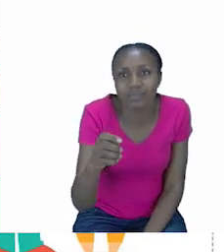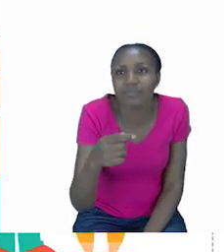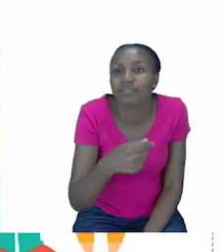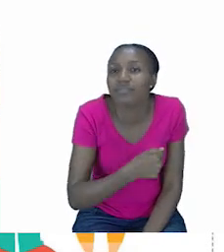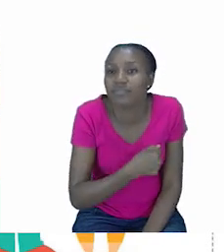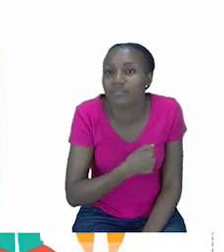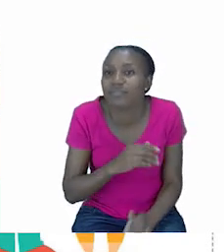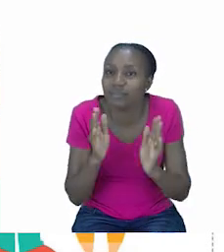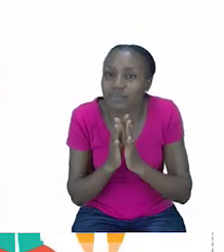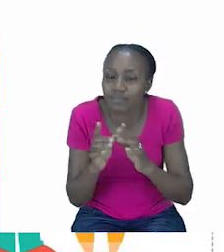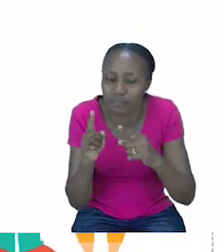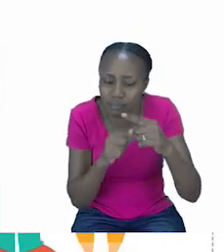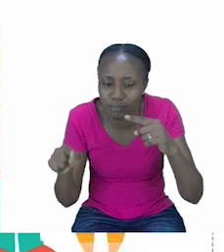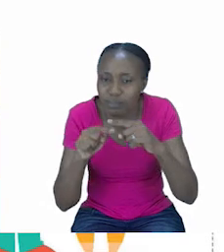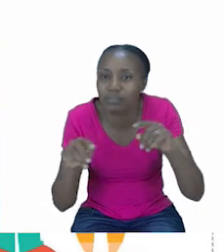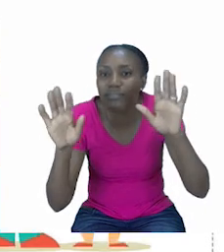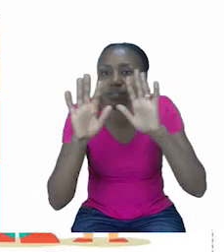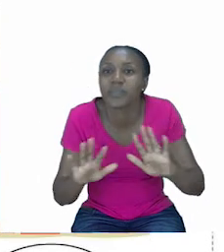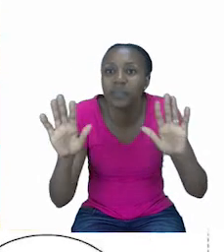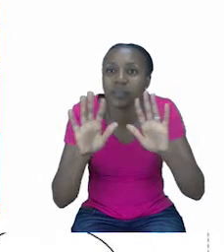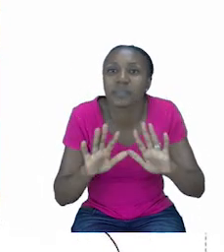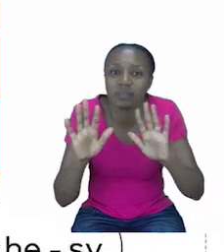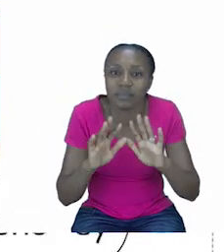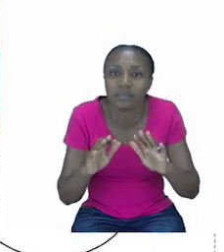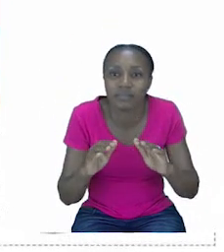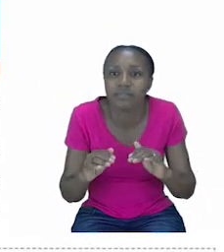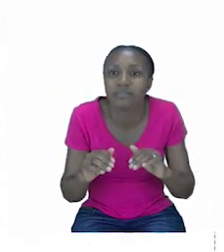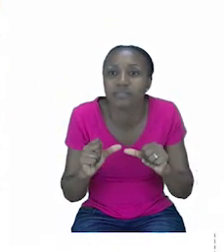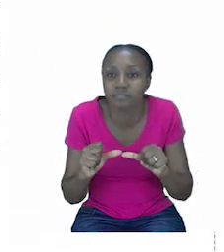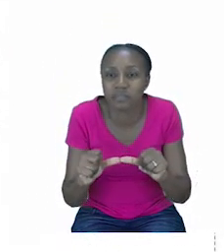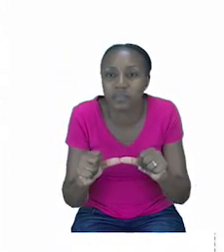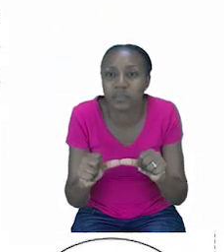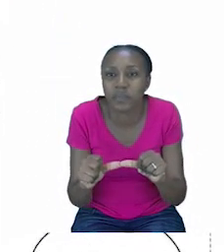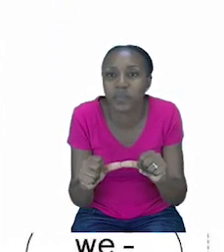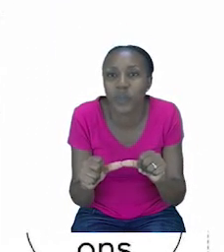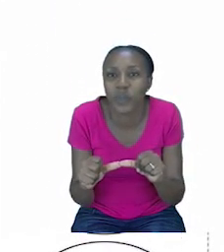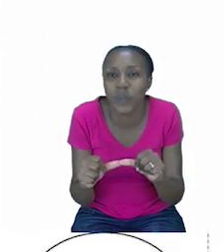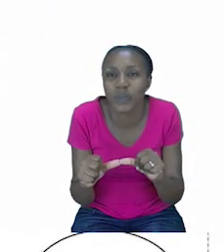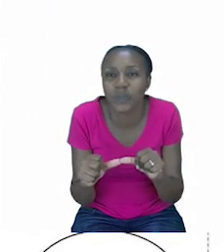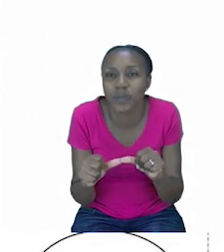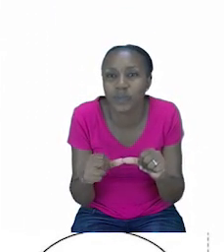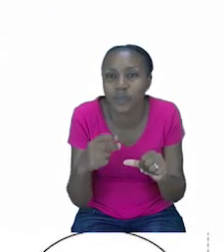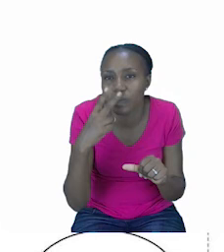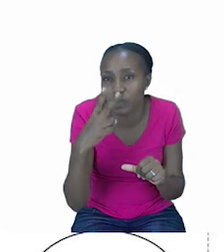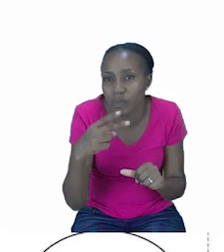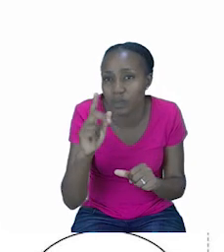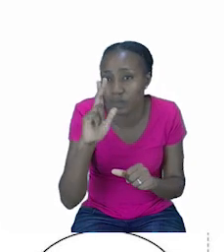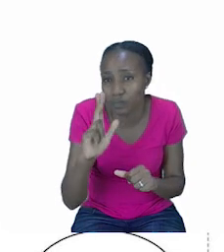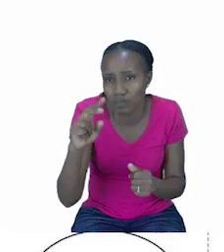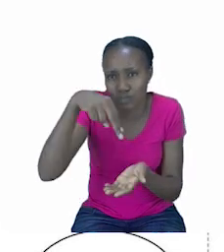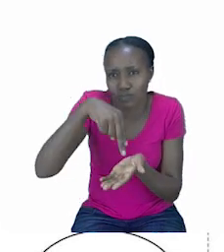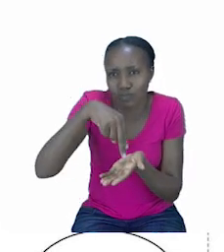the circle. Let's go down to the bottom where we see one person standing